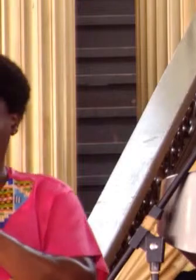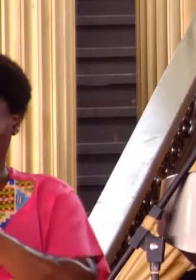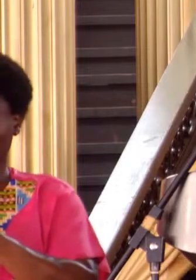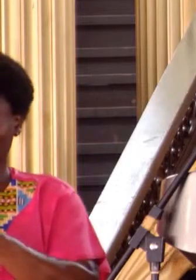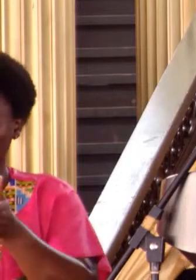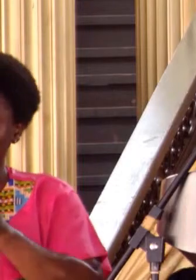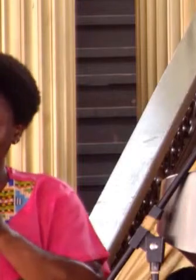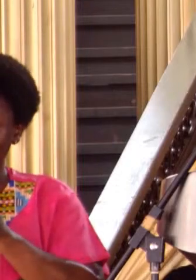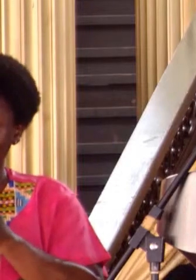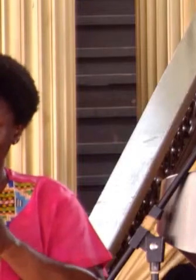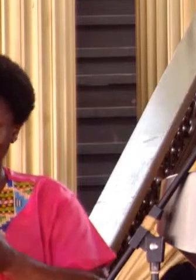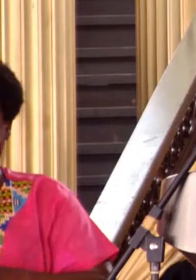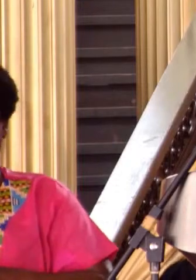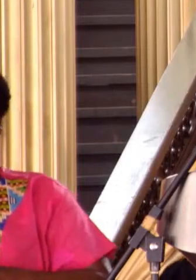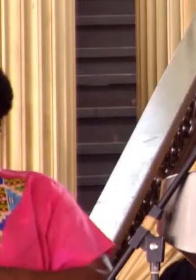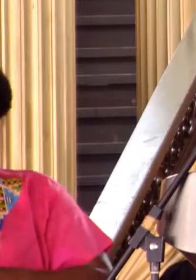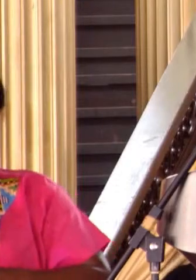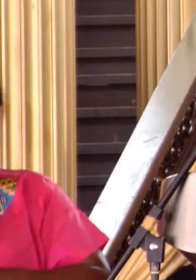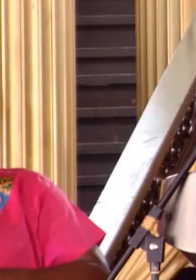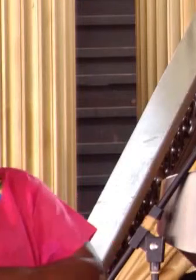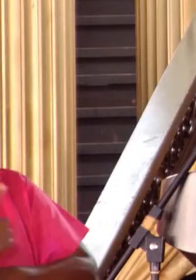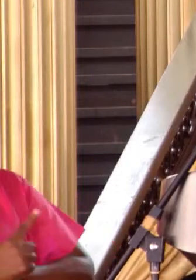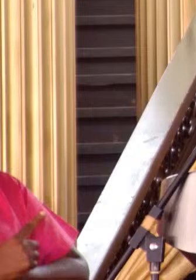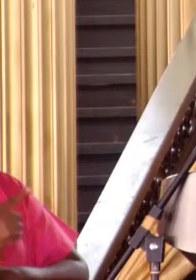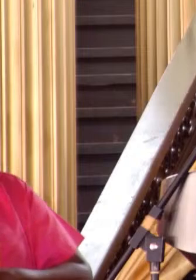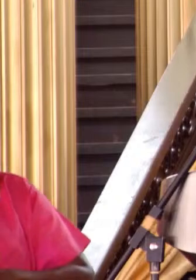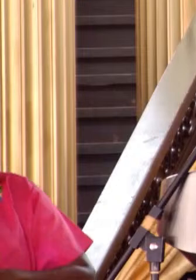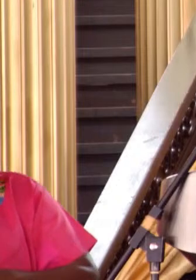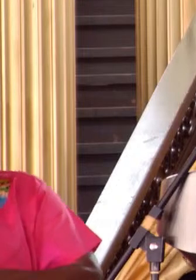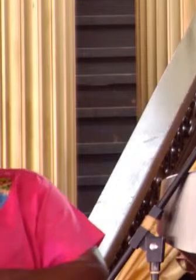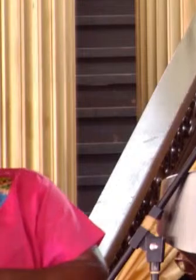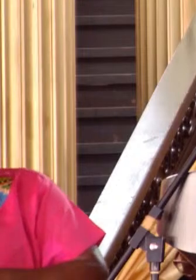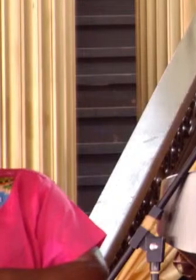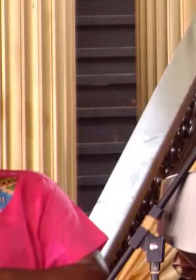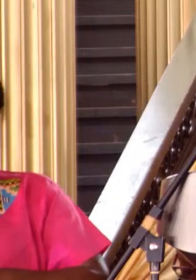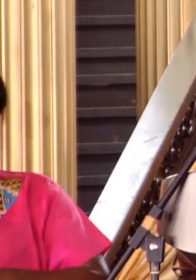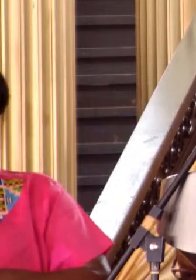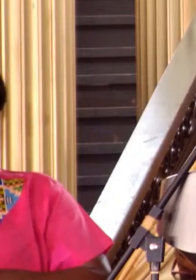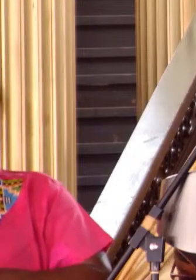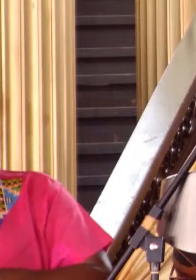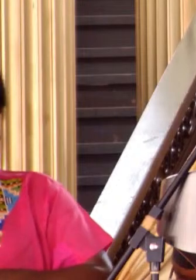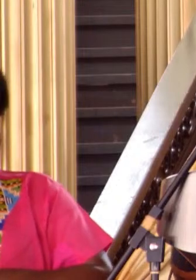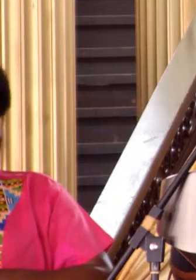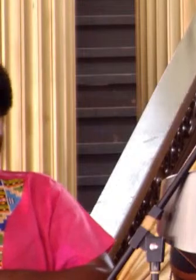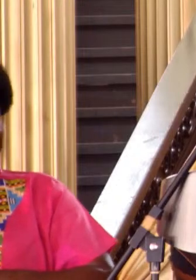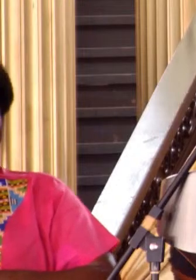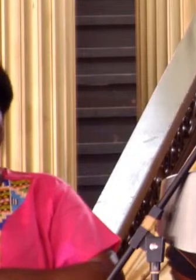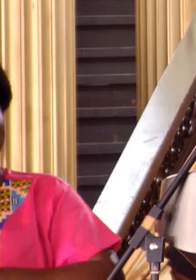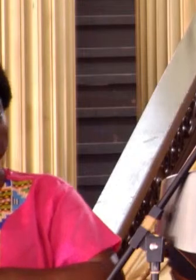caps when they come to the platform, and ladies will keep their caps on.